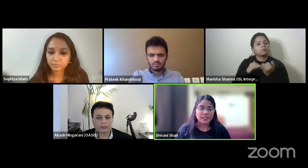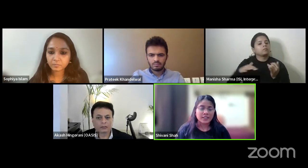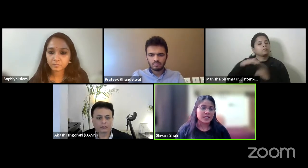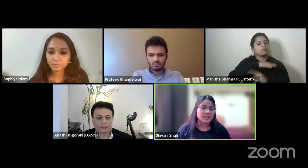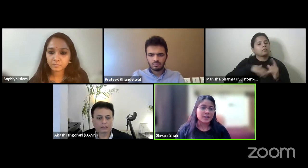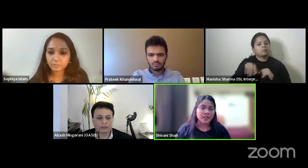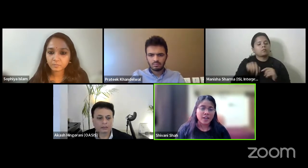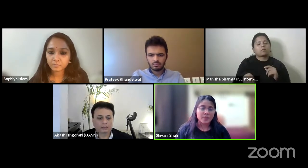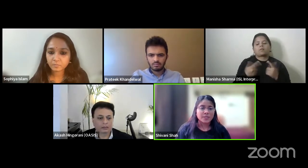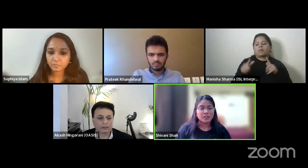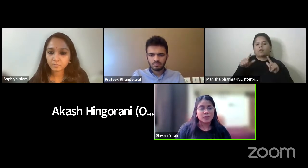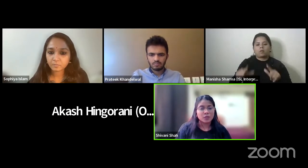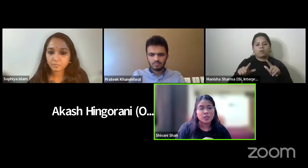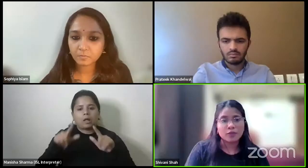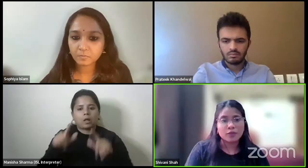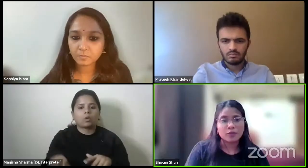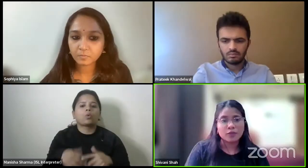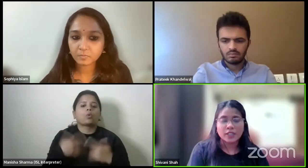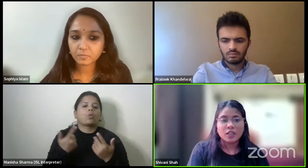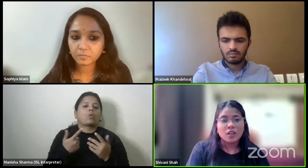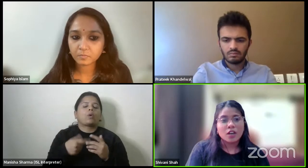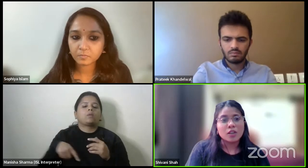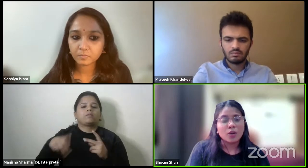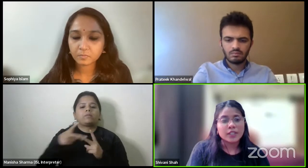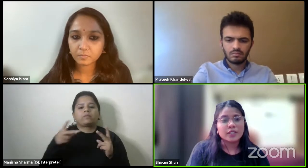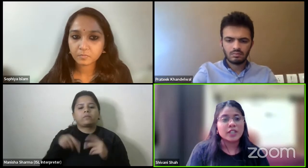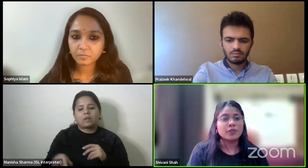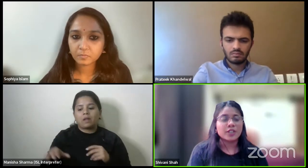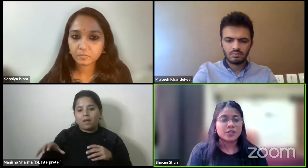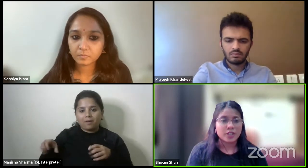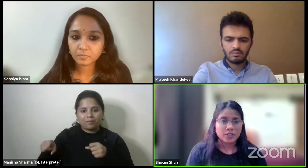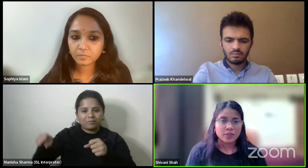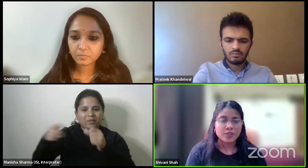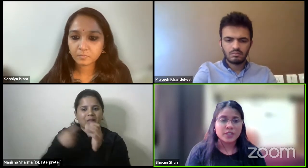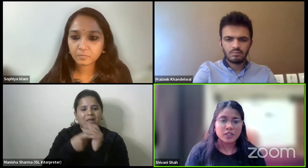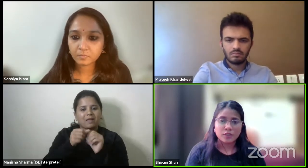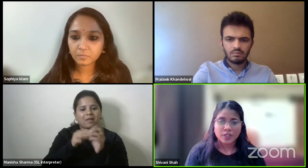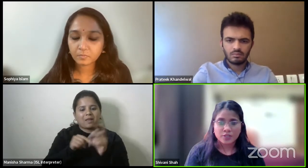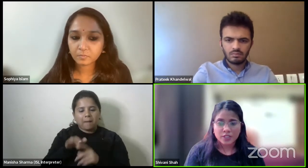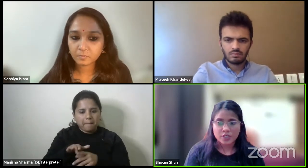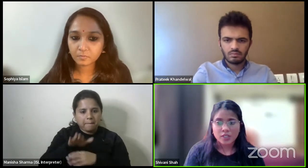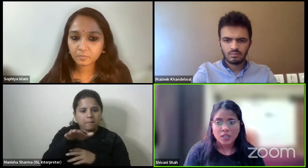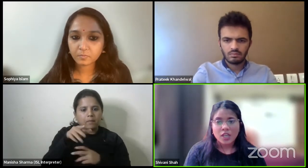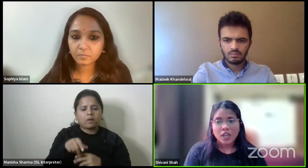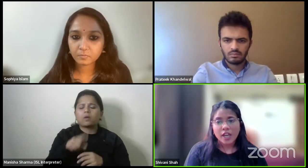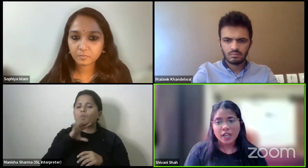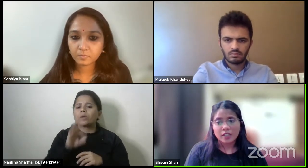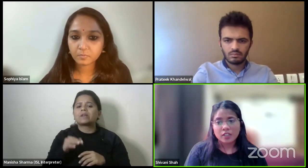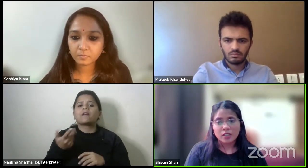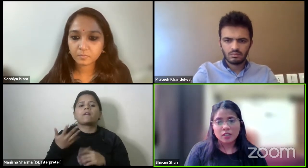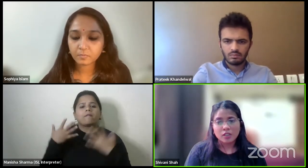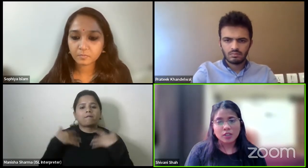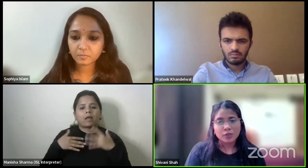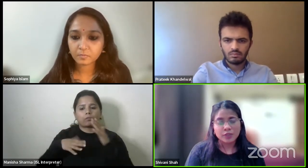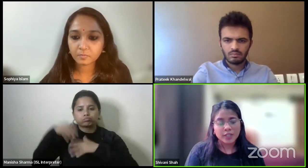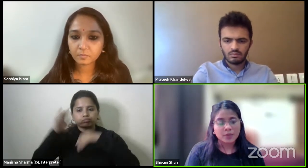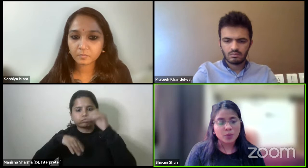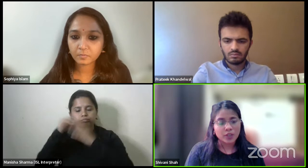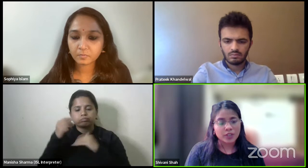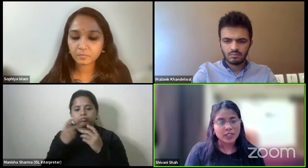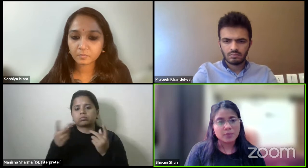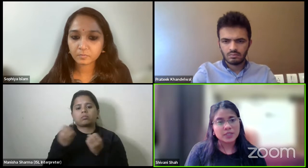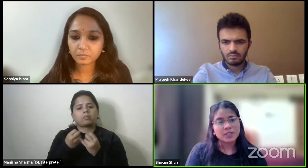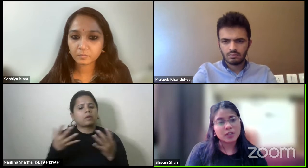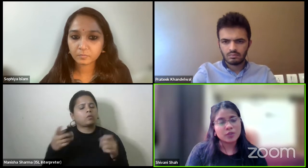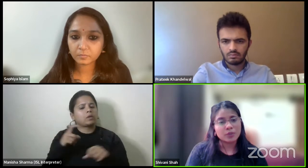tactile tiles and rams and we we look at a lot at infrastructure physical infrastructure and a lot of times